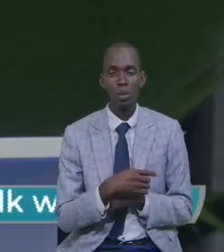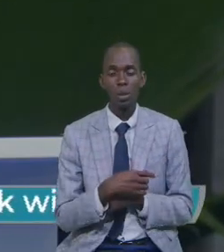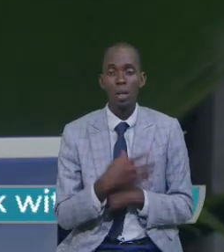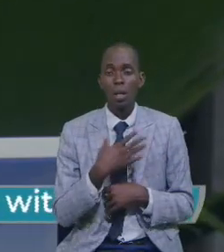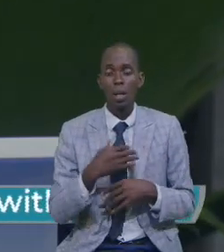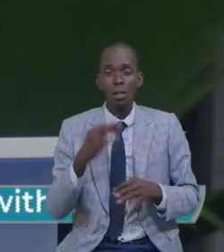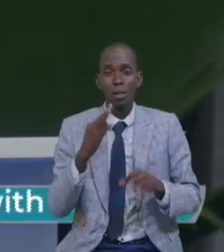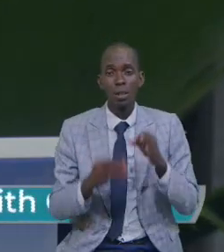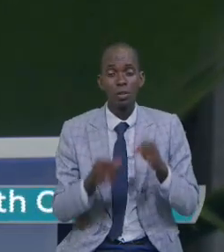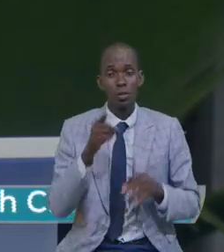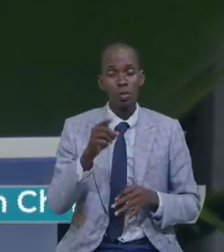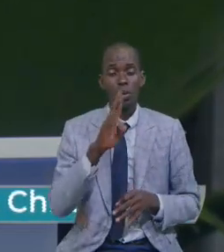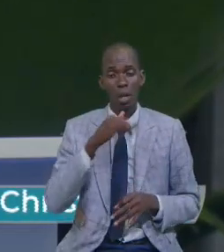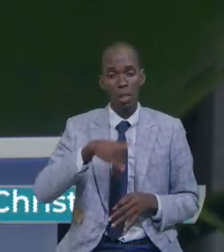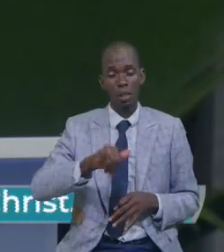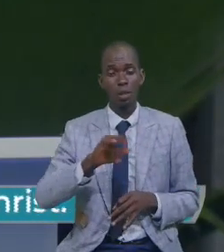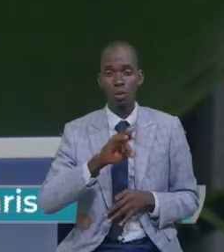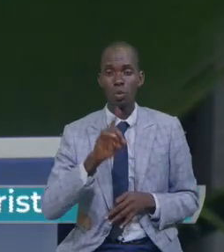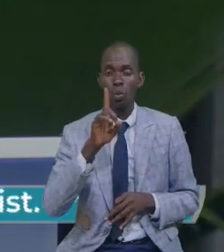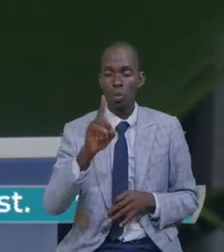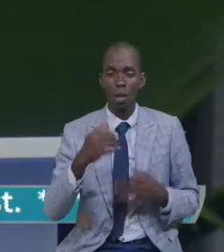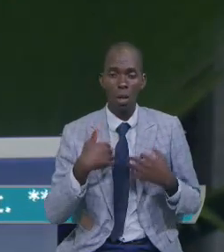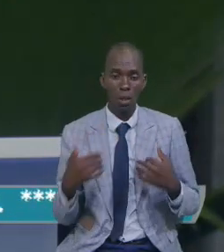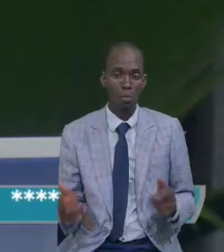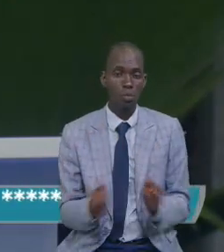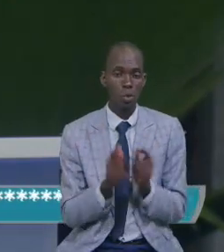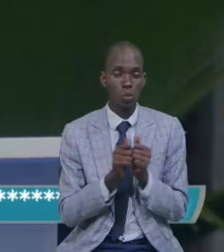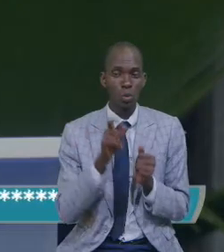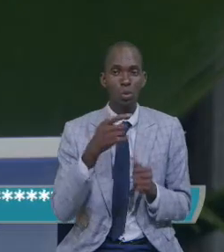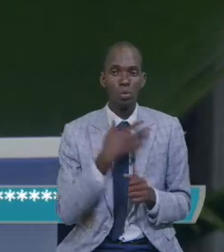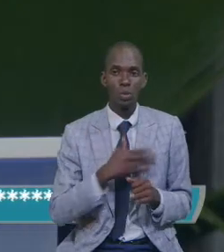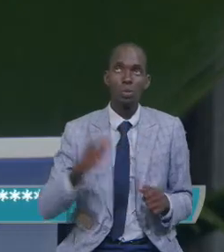do, you just lift up your hands and they will attend to you.